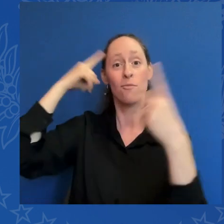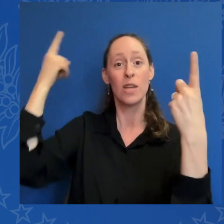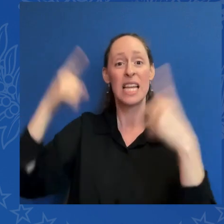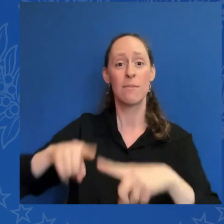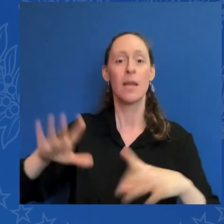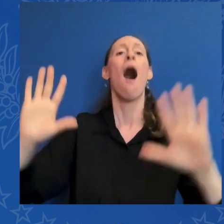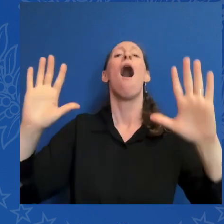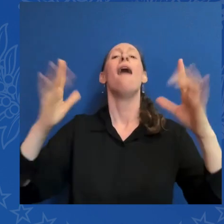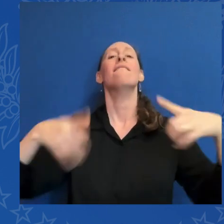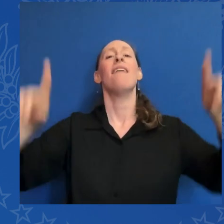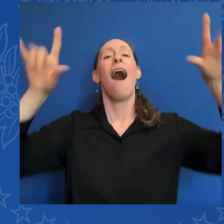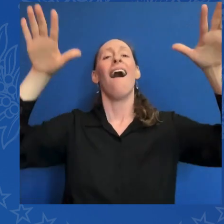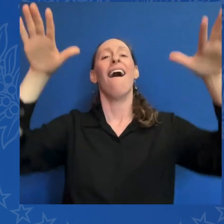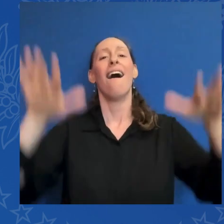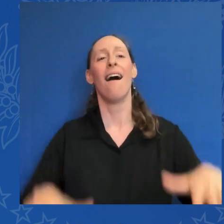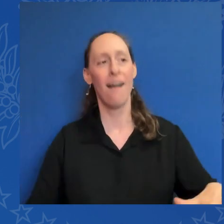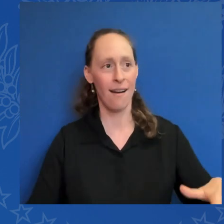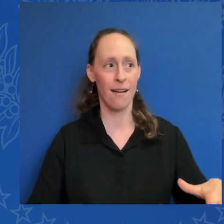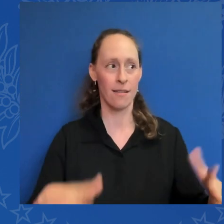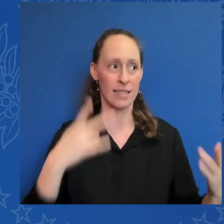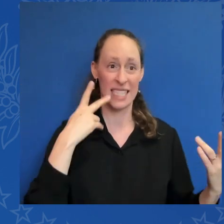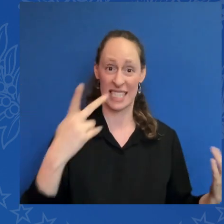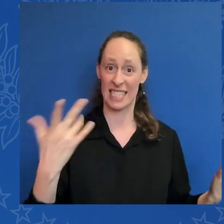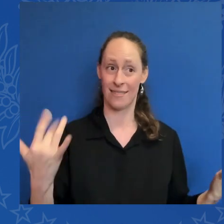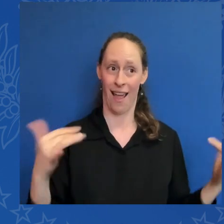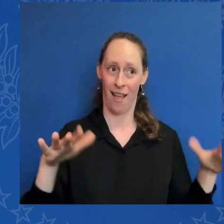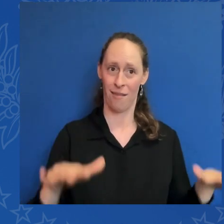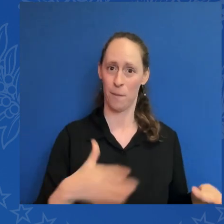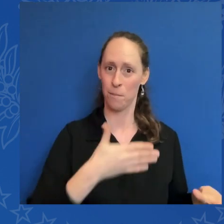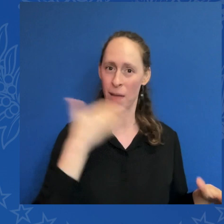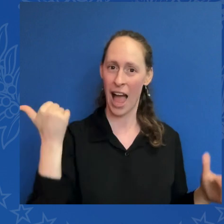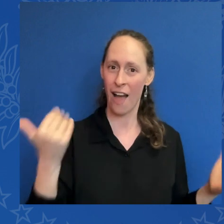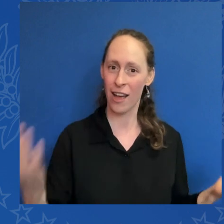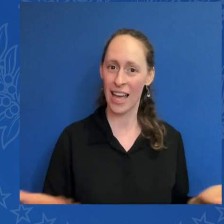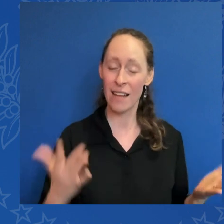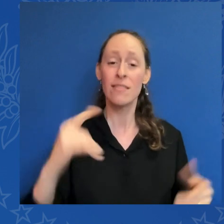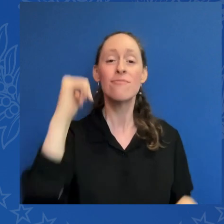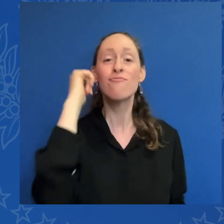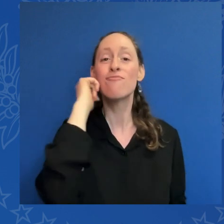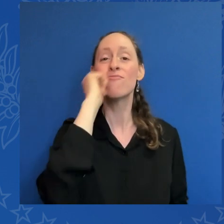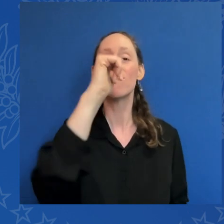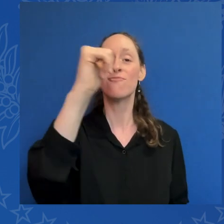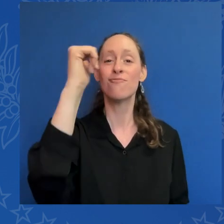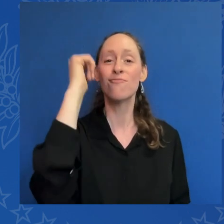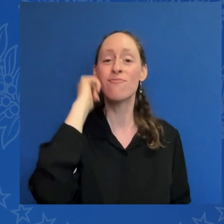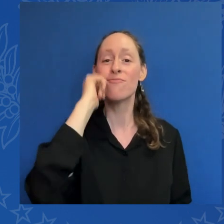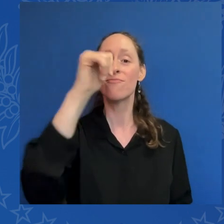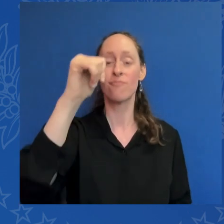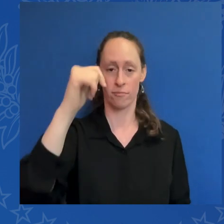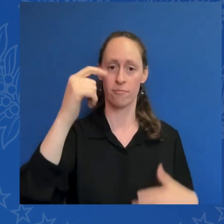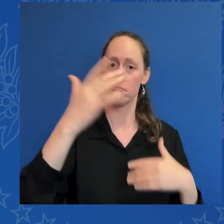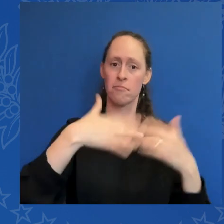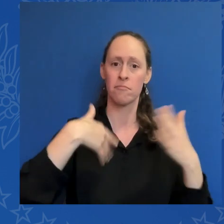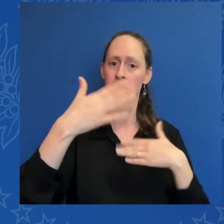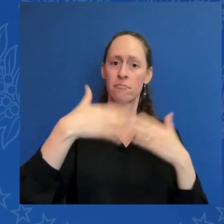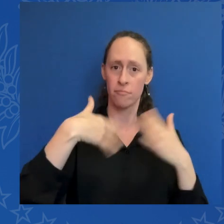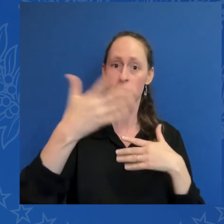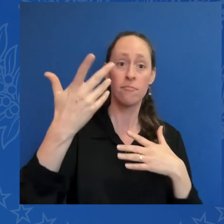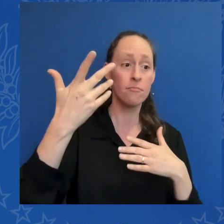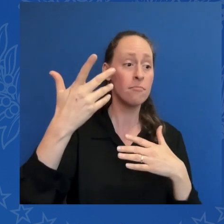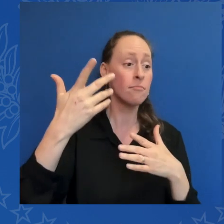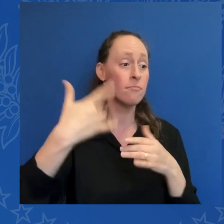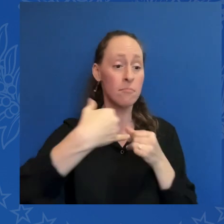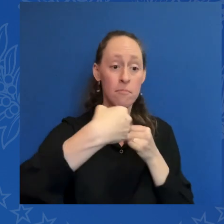people seamlessly cross the border each day. It is a shared space, a place that links rather